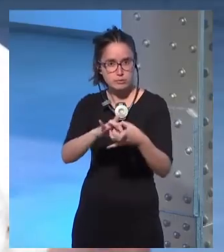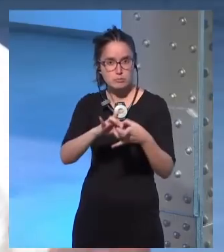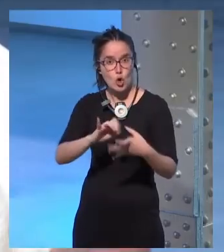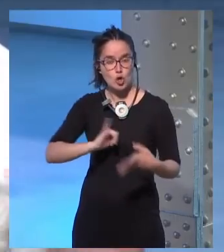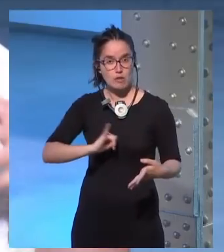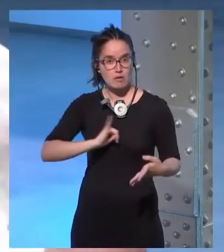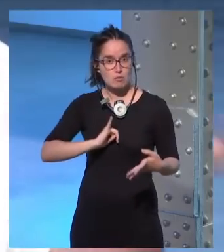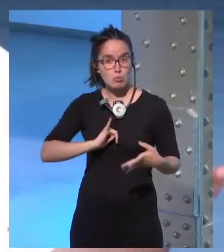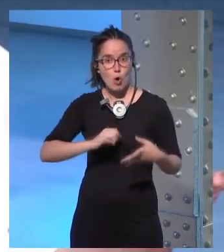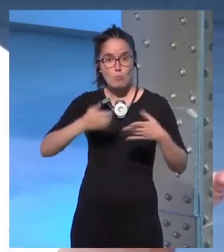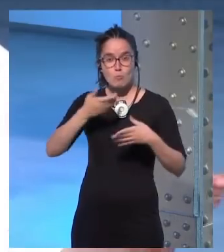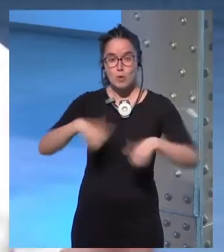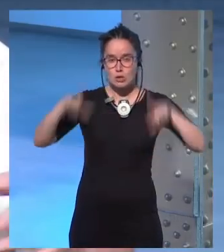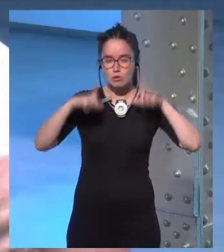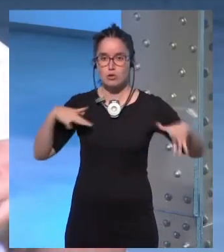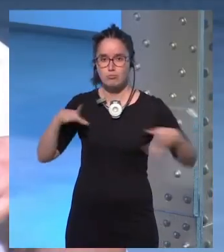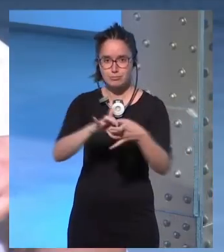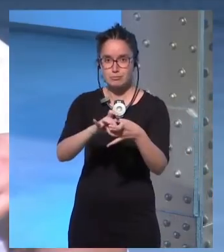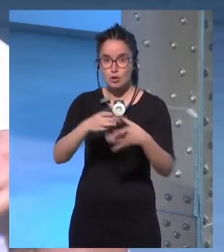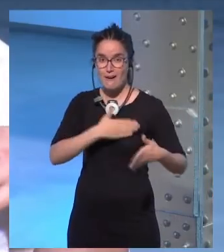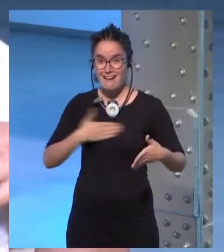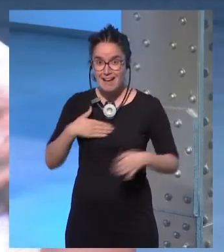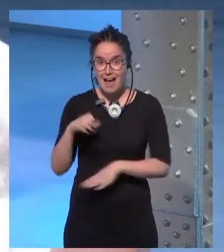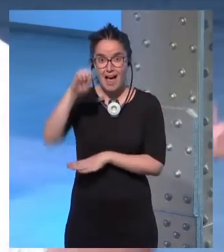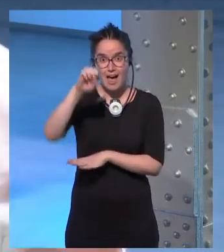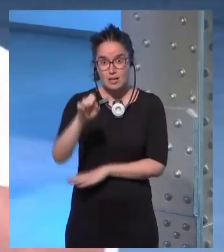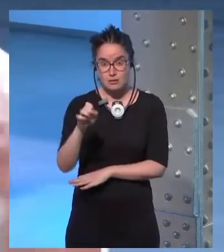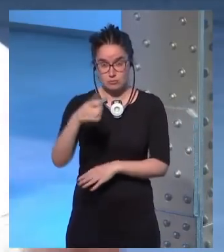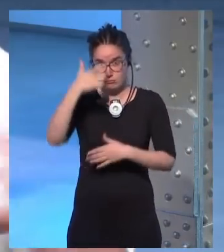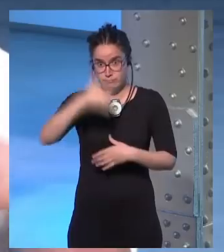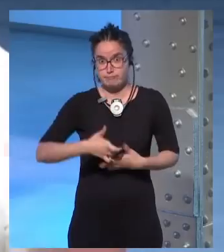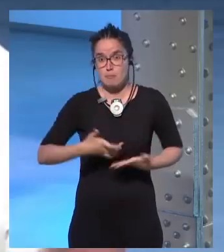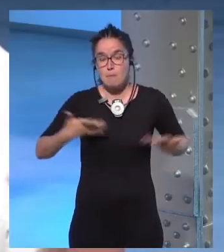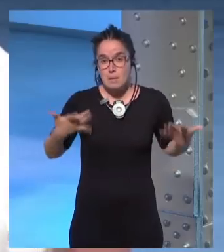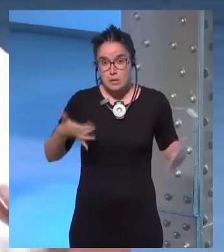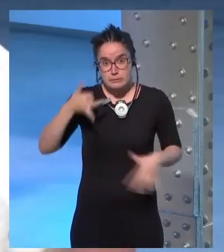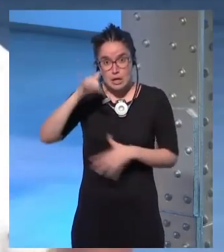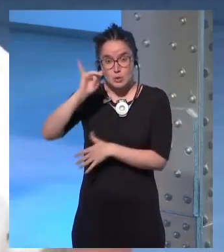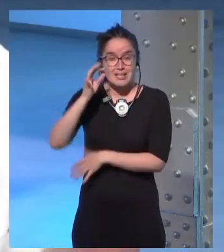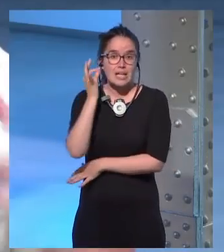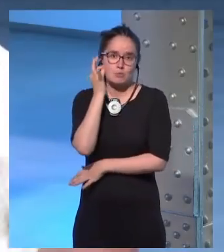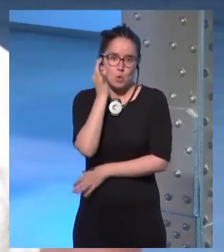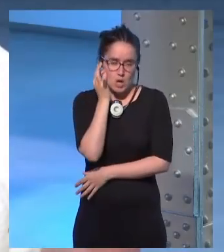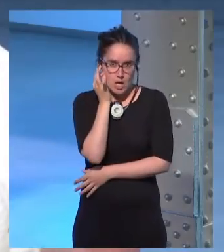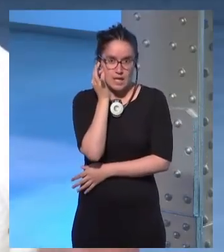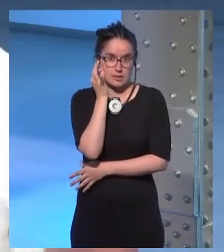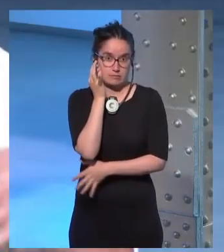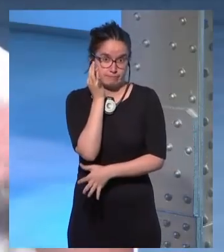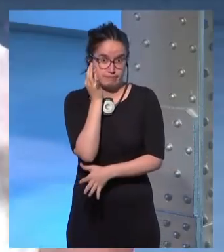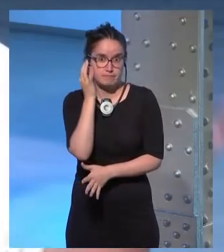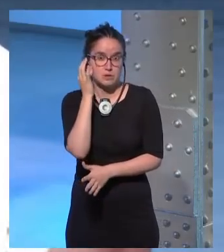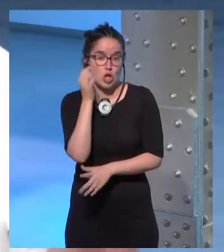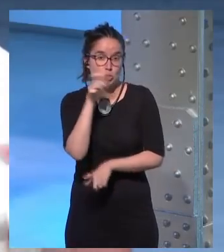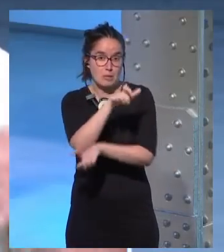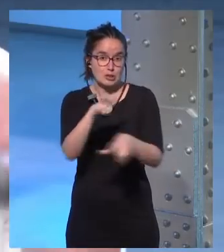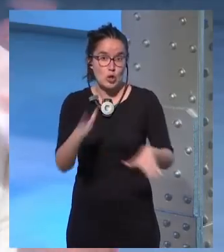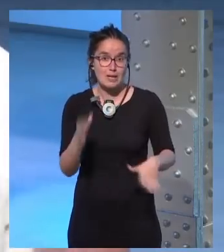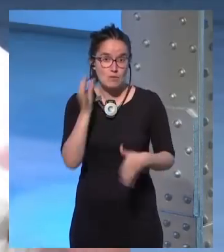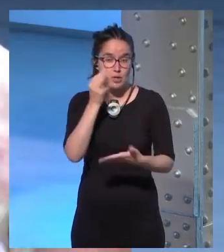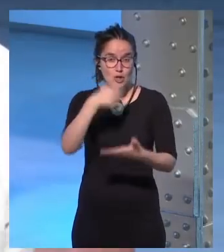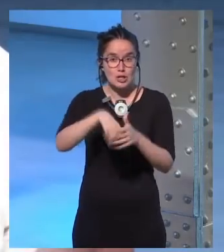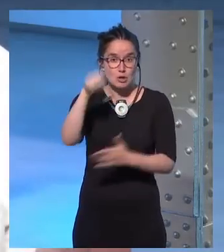media that I was presented with, the women in a lot of those shows were just sort of, the love interest